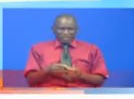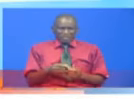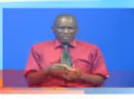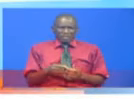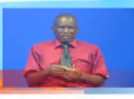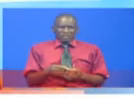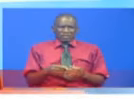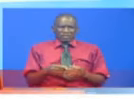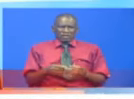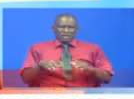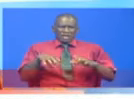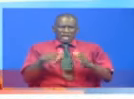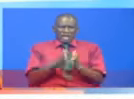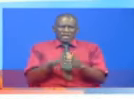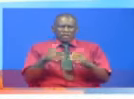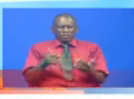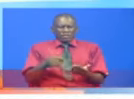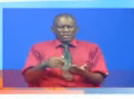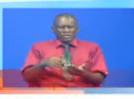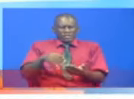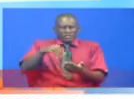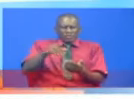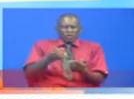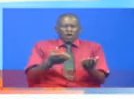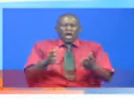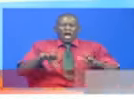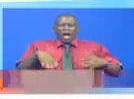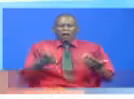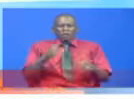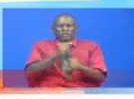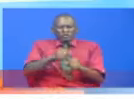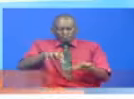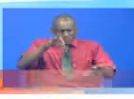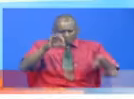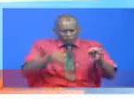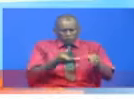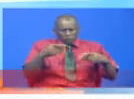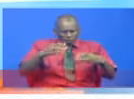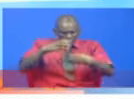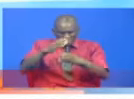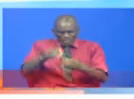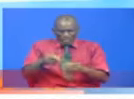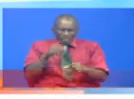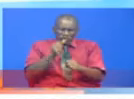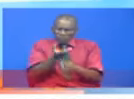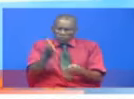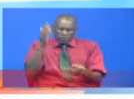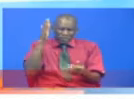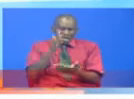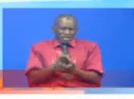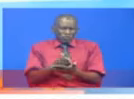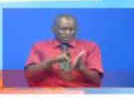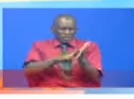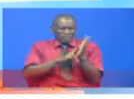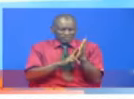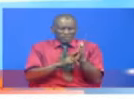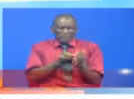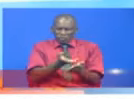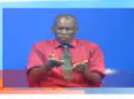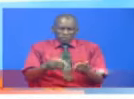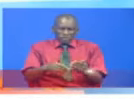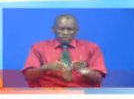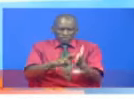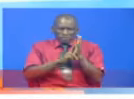the nature of the number of samples you test, how did you sample them? Do they actually represent, are they representative of